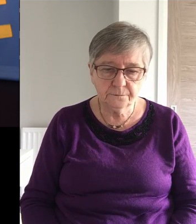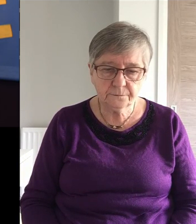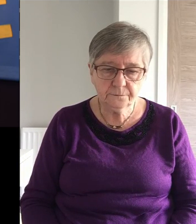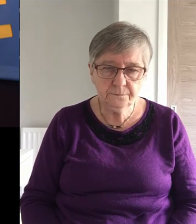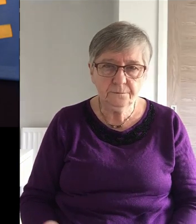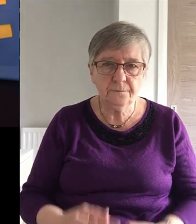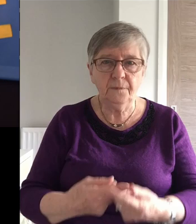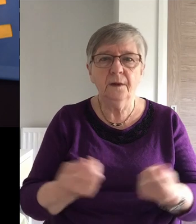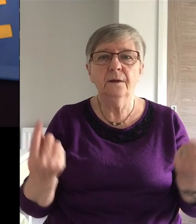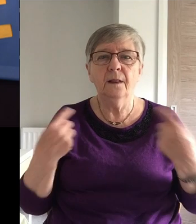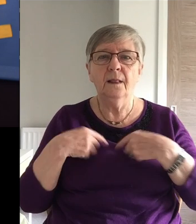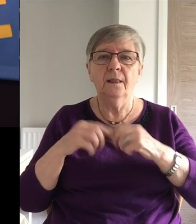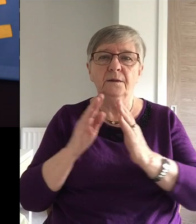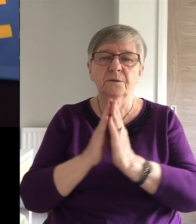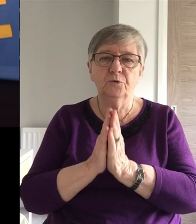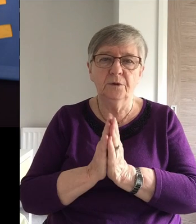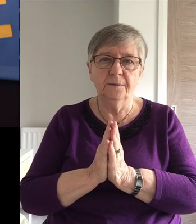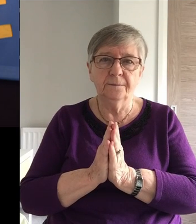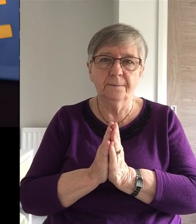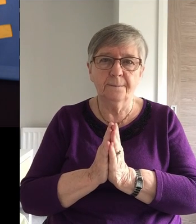Let us pray.